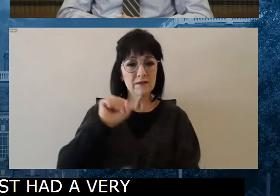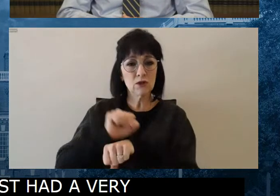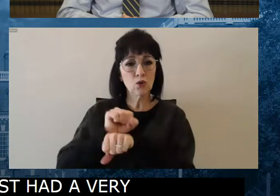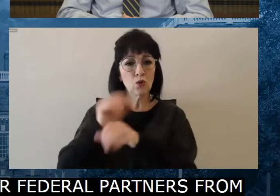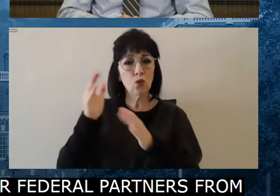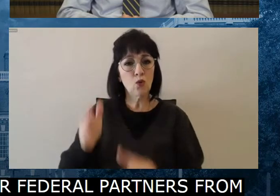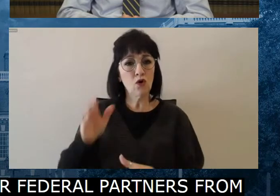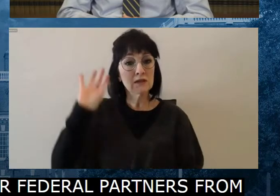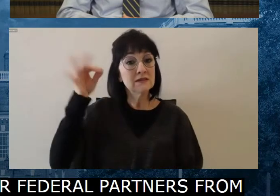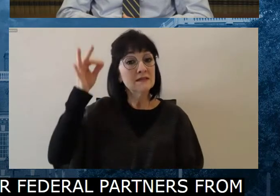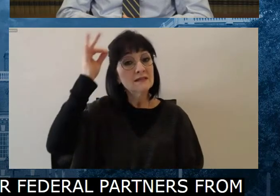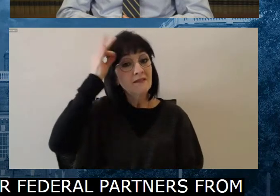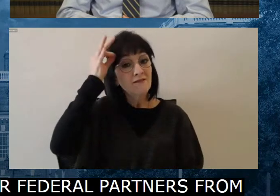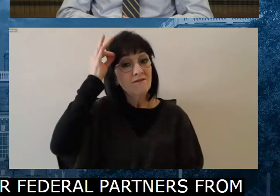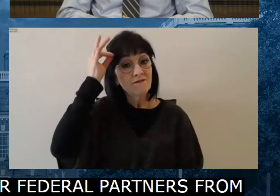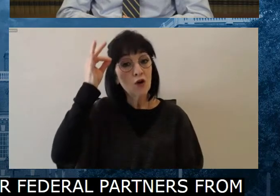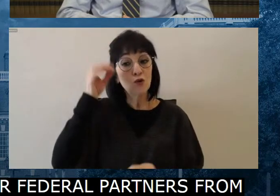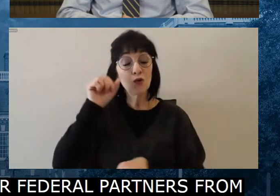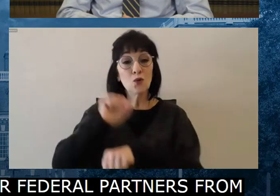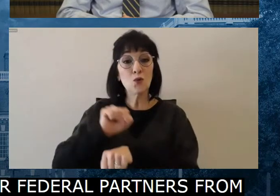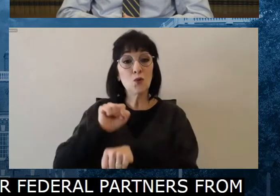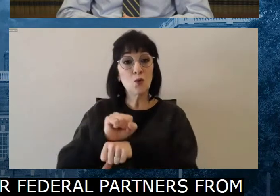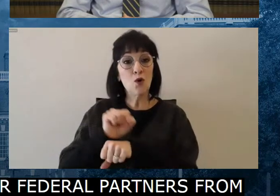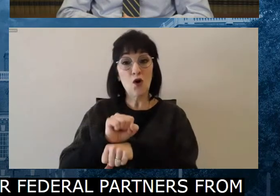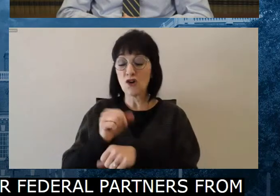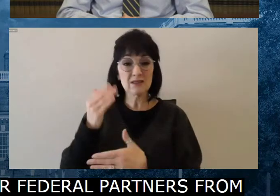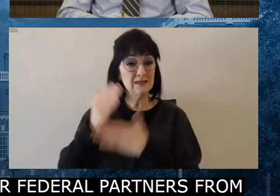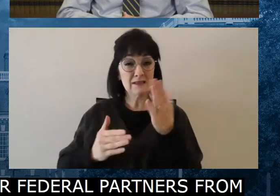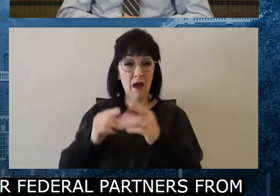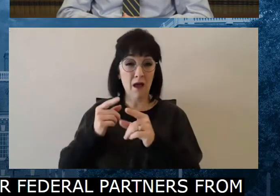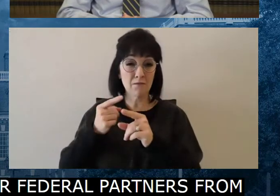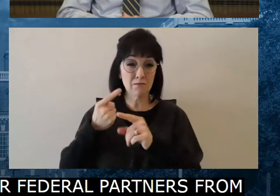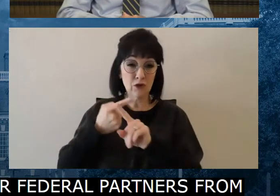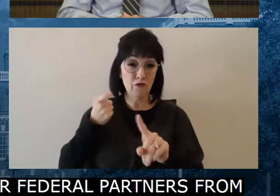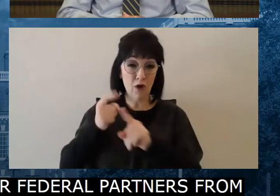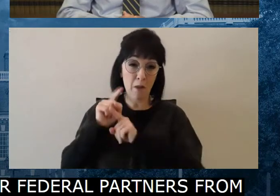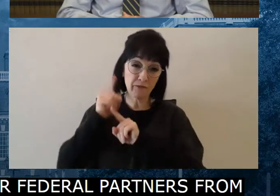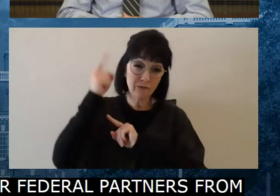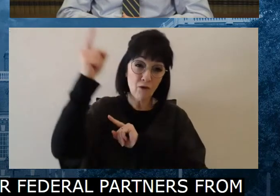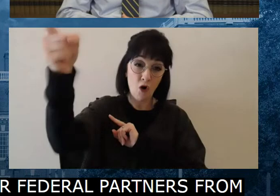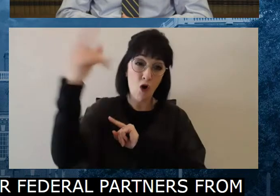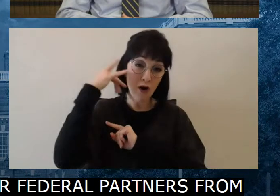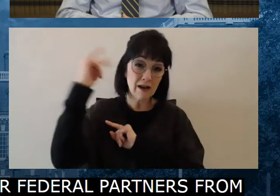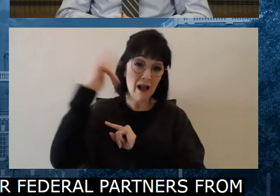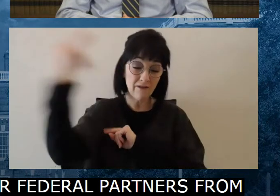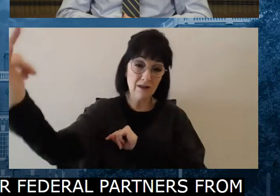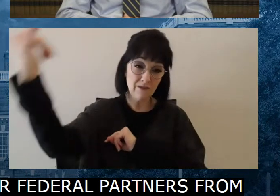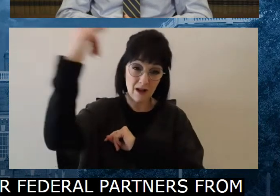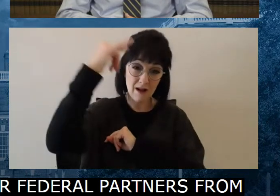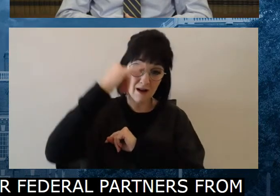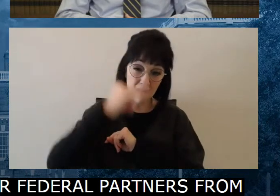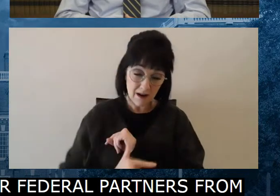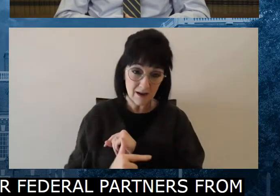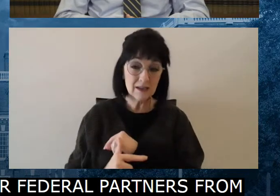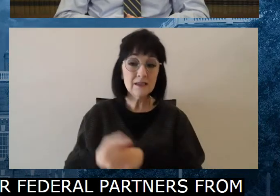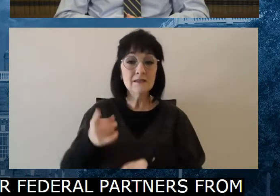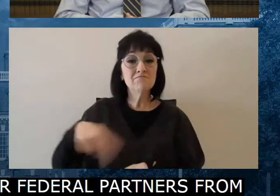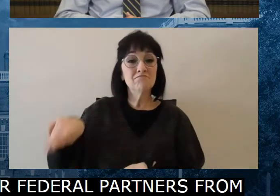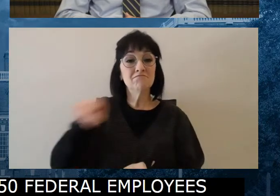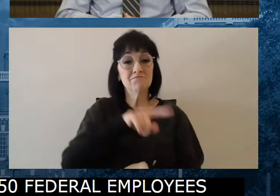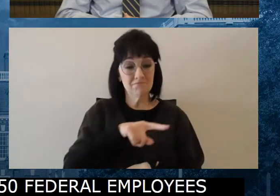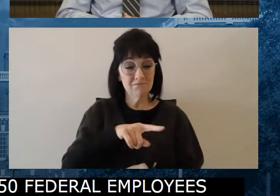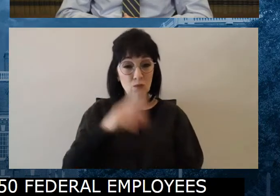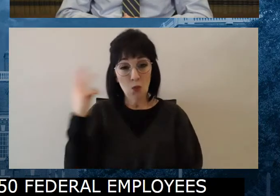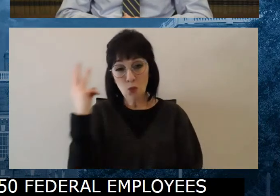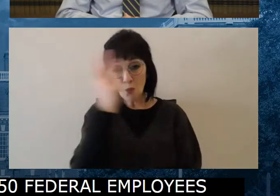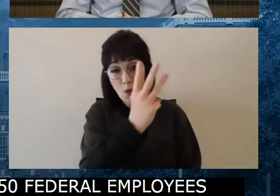far away as Yellowstone National Park, those who work for the Park Service and their medical crew as far west as